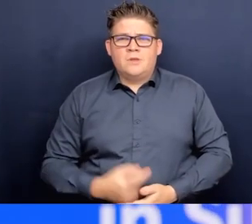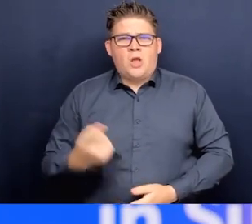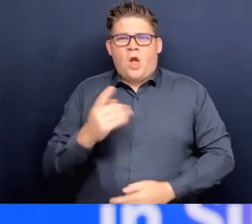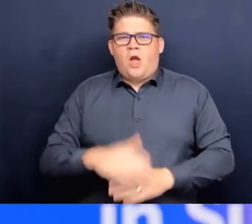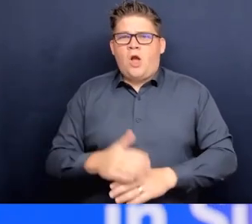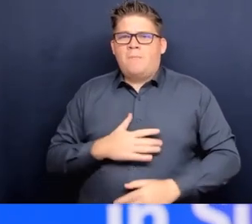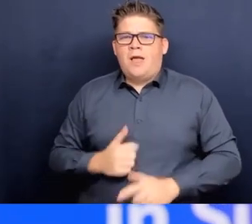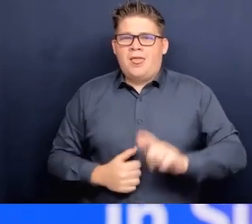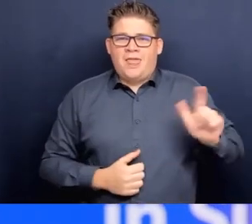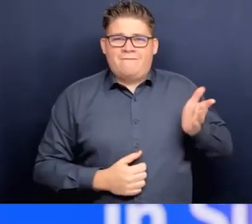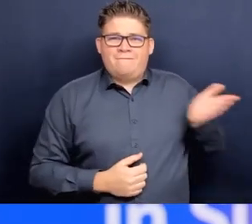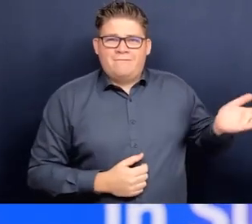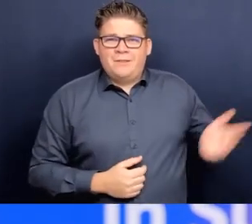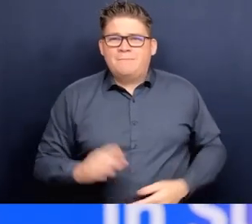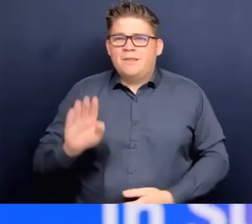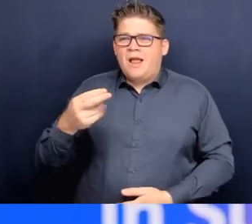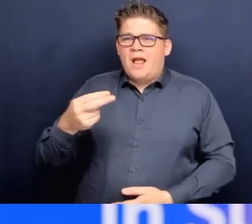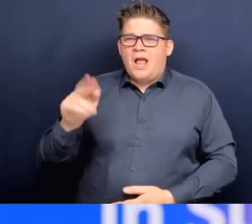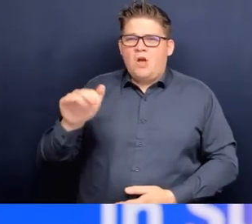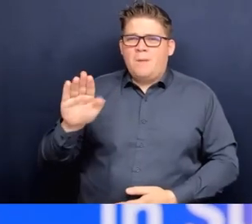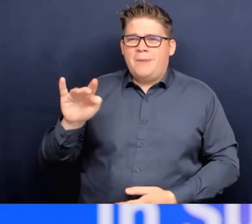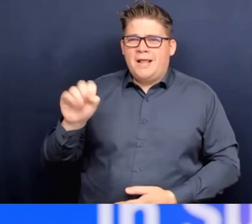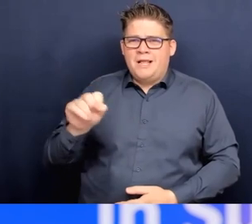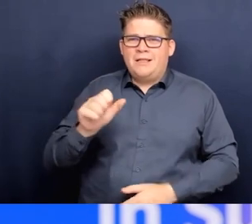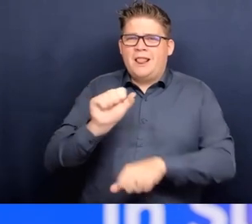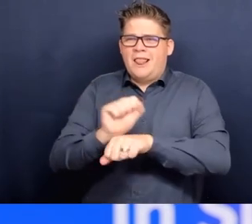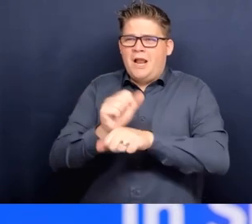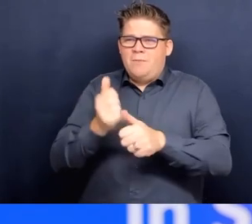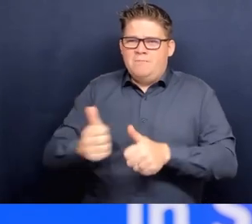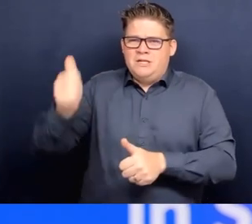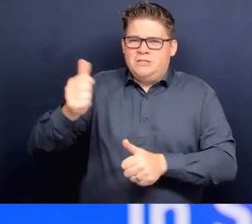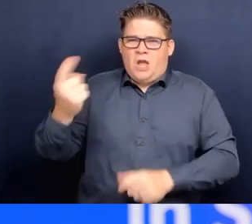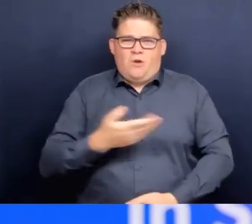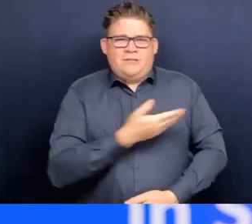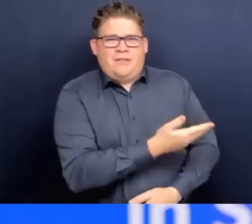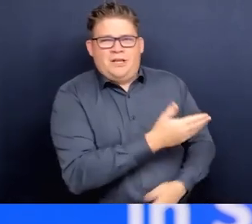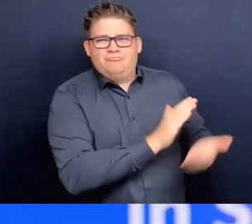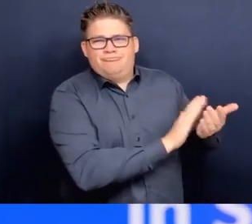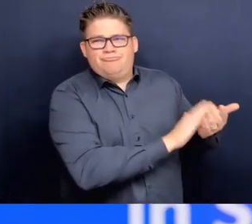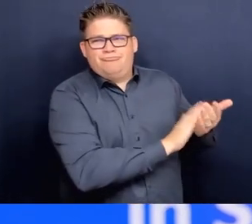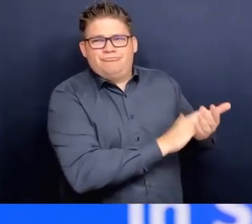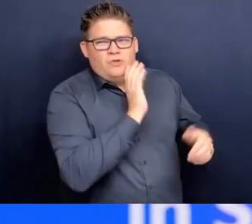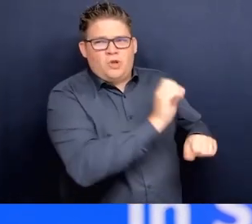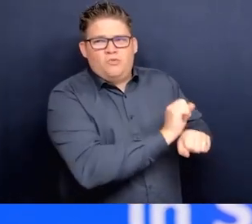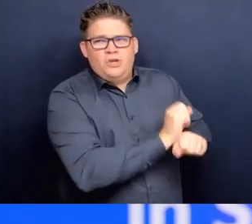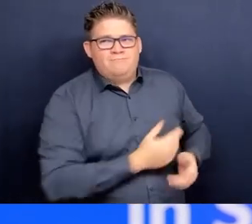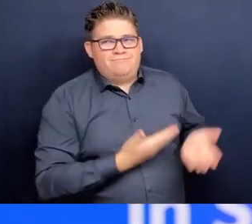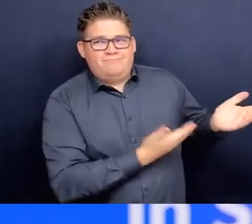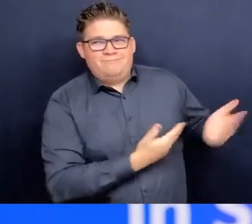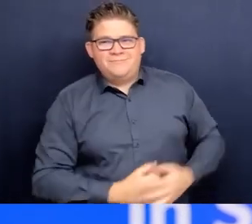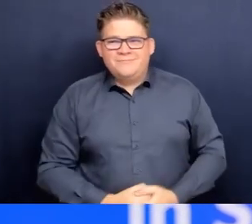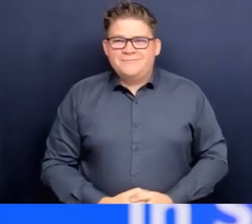work on this project. I want to introduce over my left shoulder, he's always on my left, he's one of the few people always on my left, Minister Harry Baines, the Labour Minister,